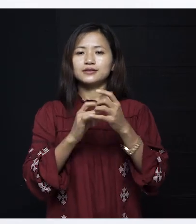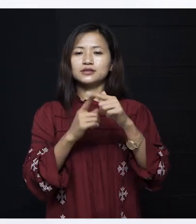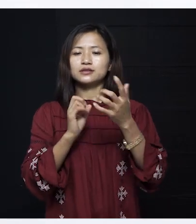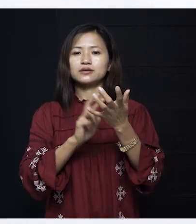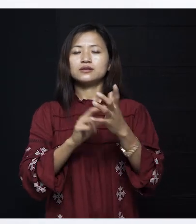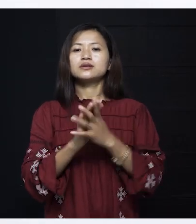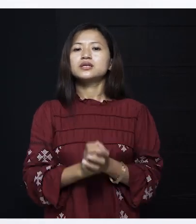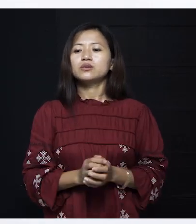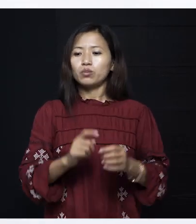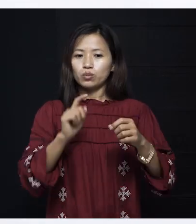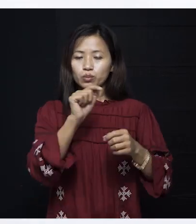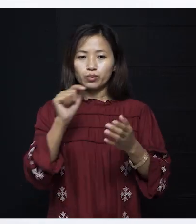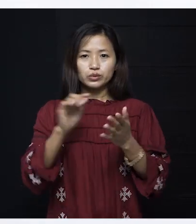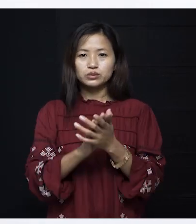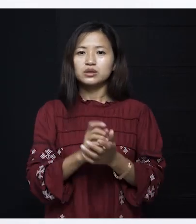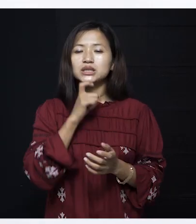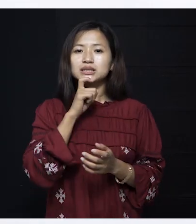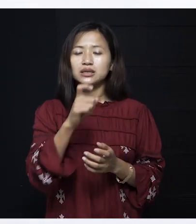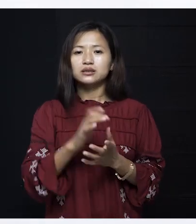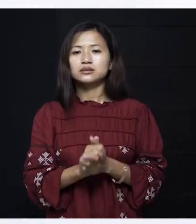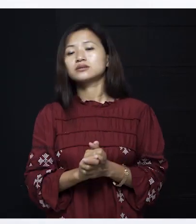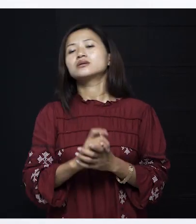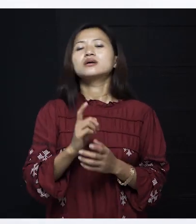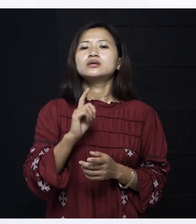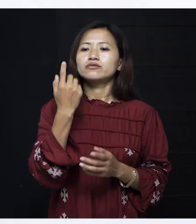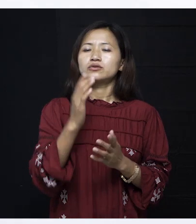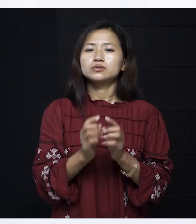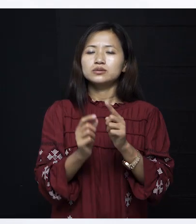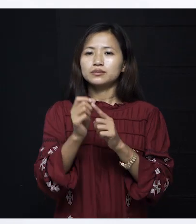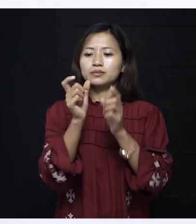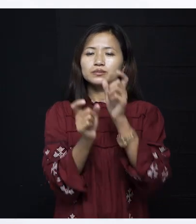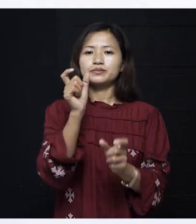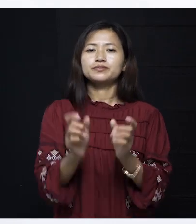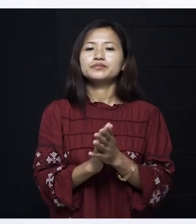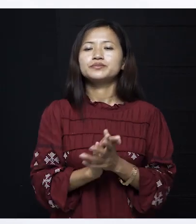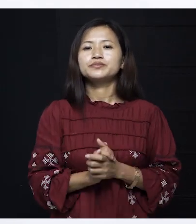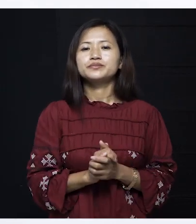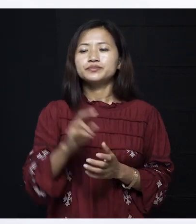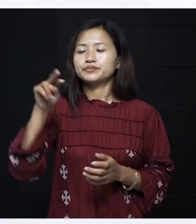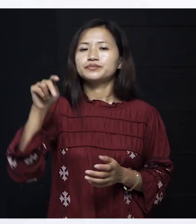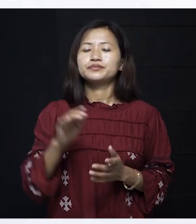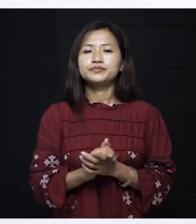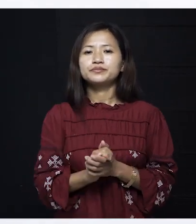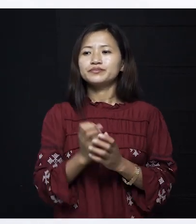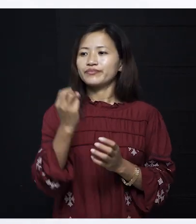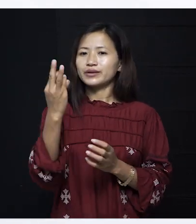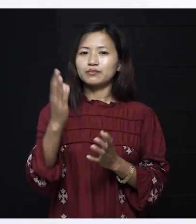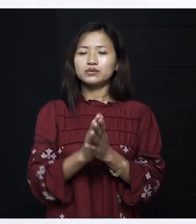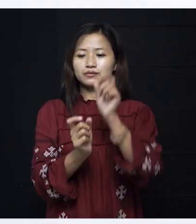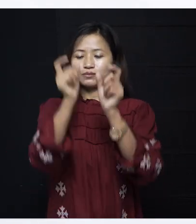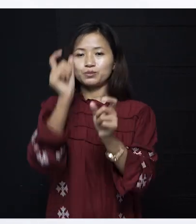points which are going to be asked, okay? So first one is we have discussed about population. So population means the number